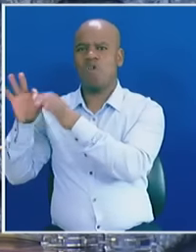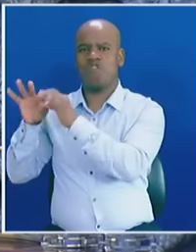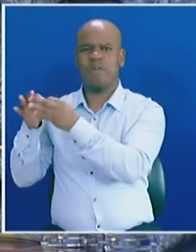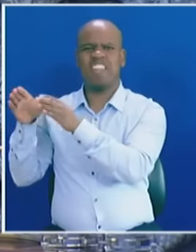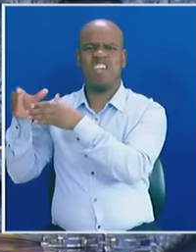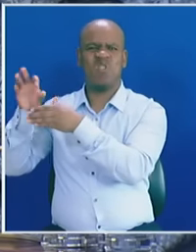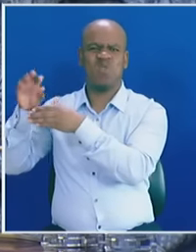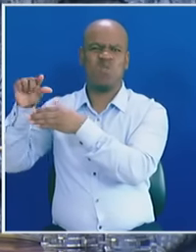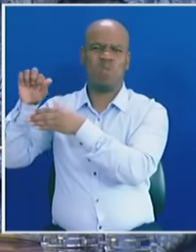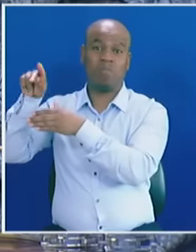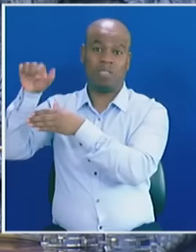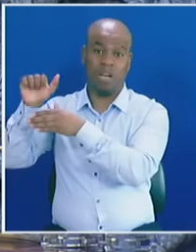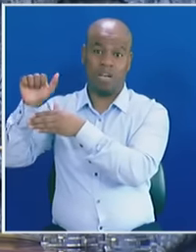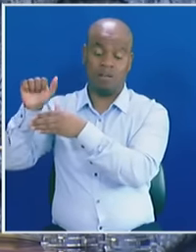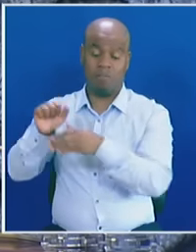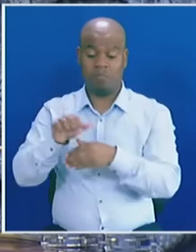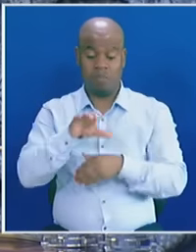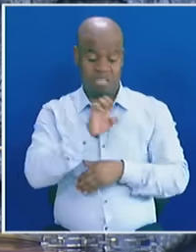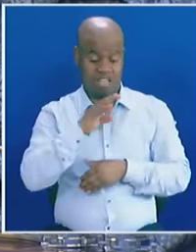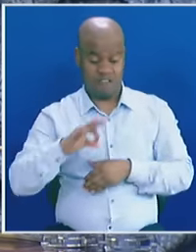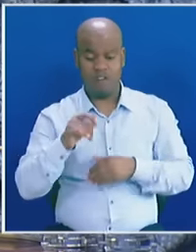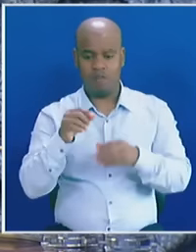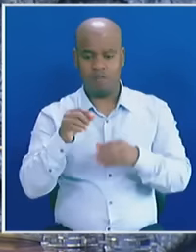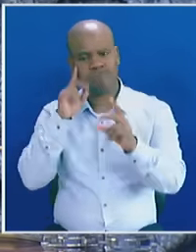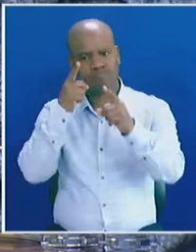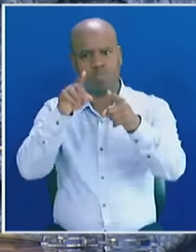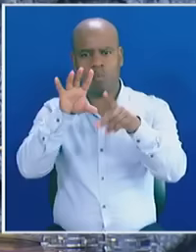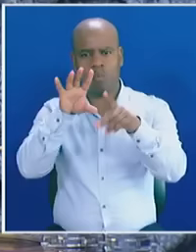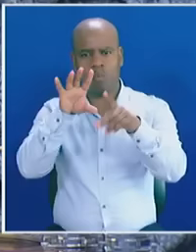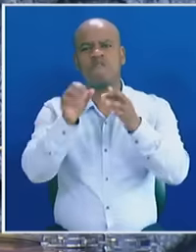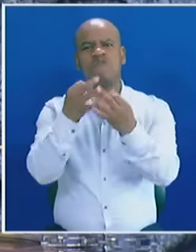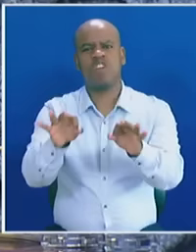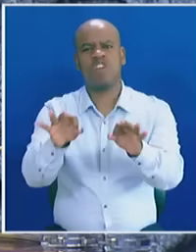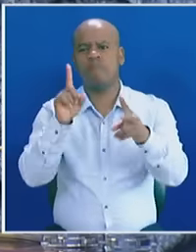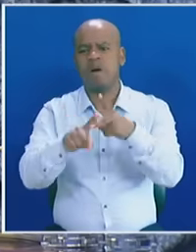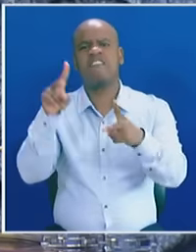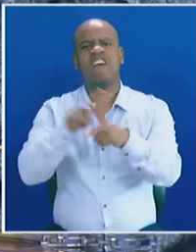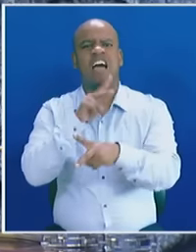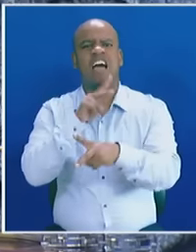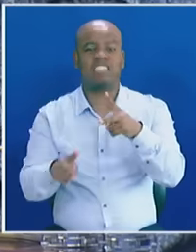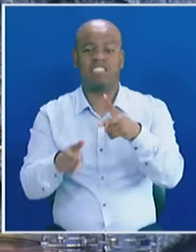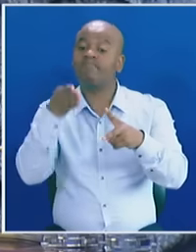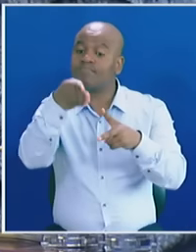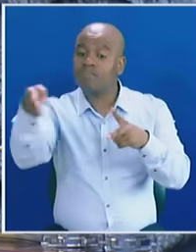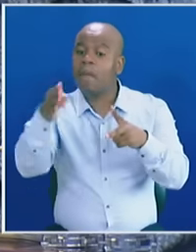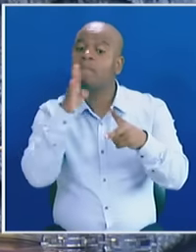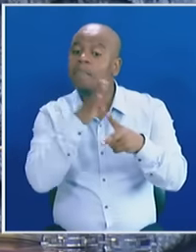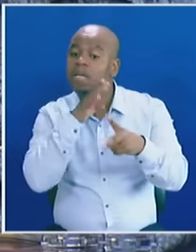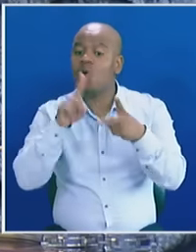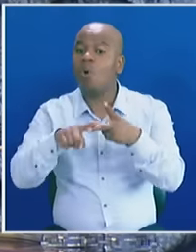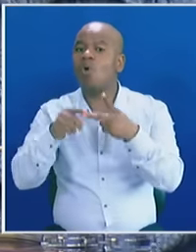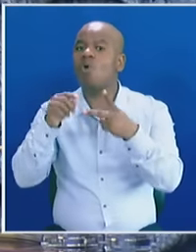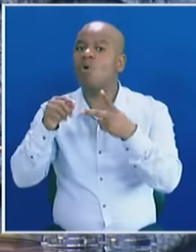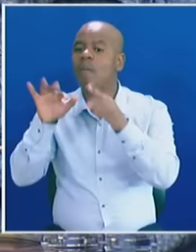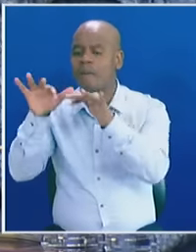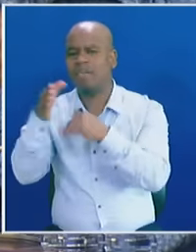for freedom and security, free from all forms of violence from either public or private sources. The EFF